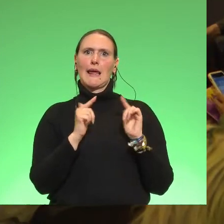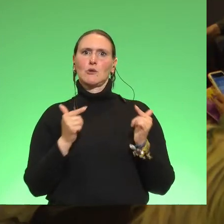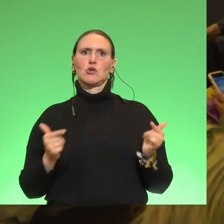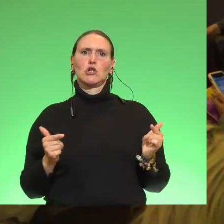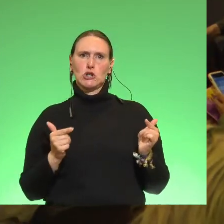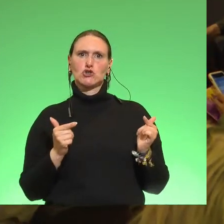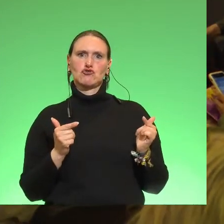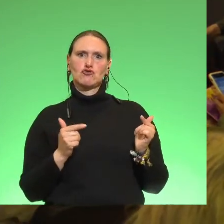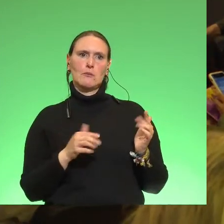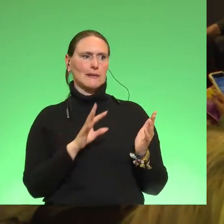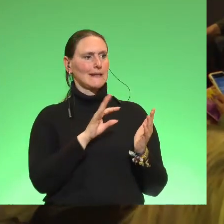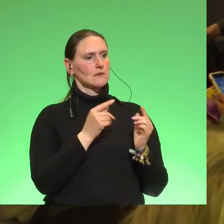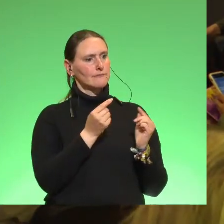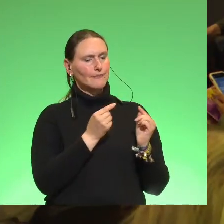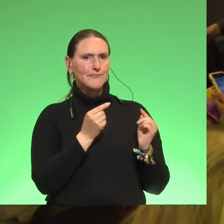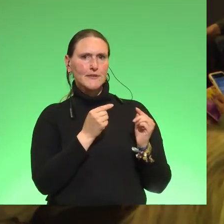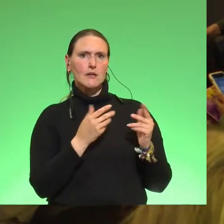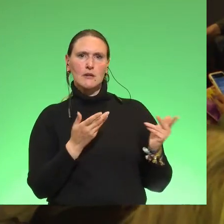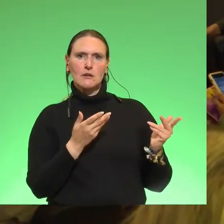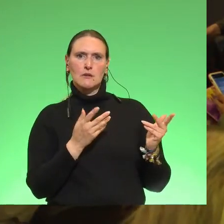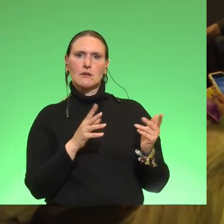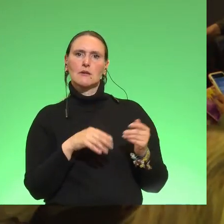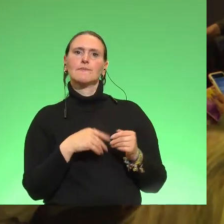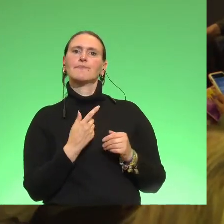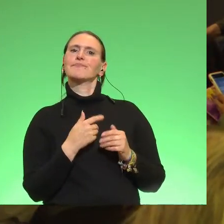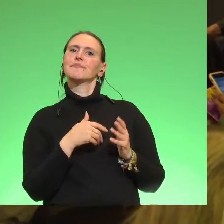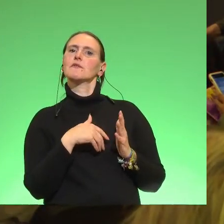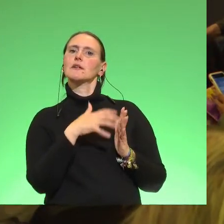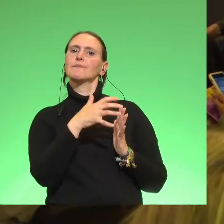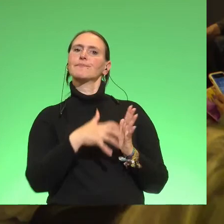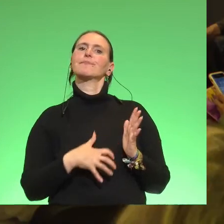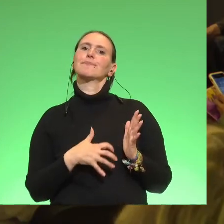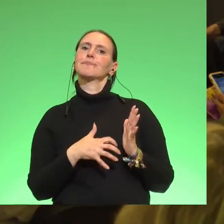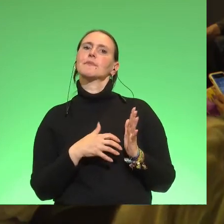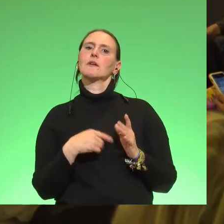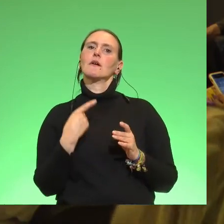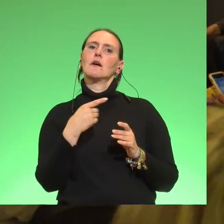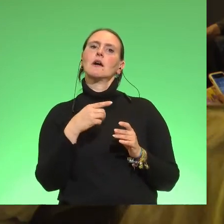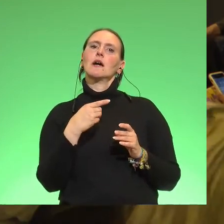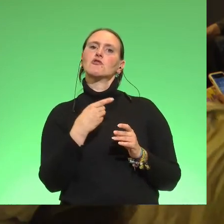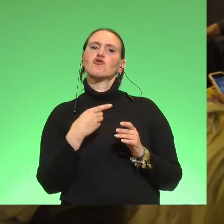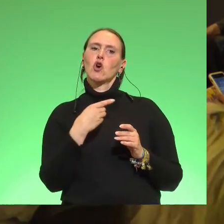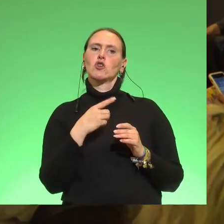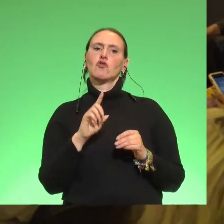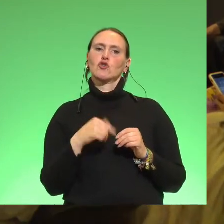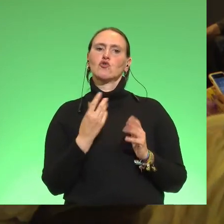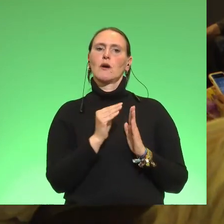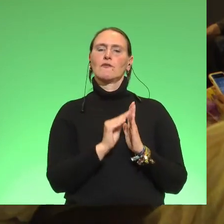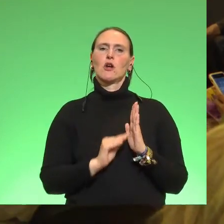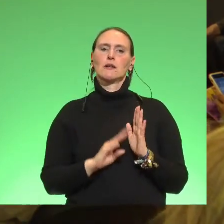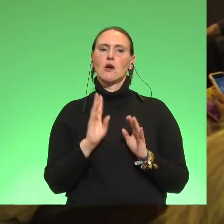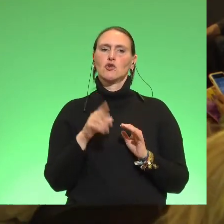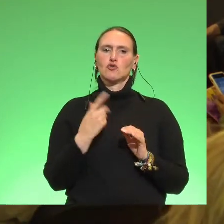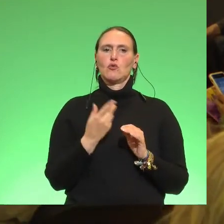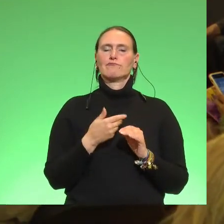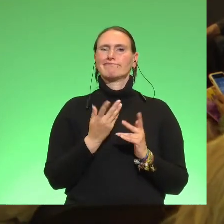important. Jean Genet writes a lot about that. A part of the trauma